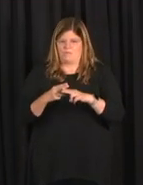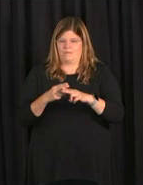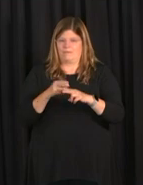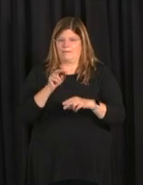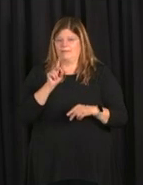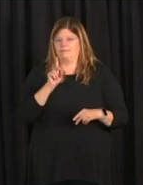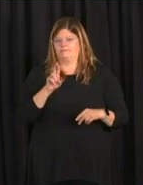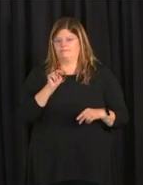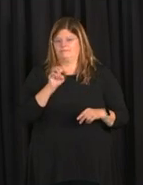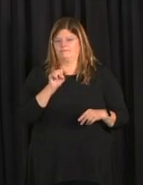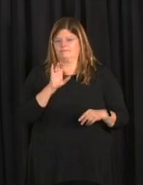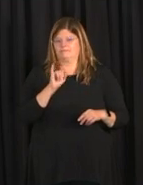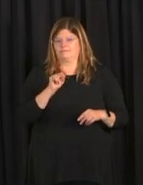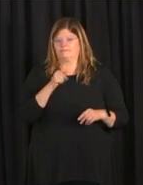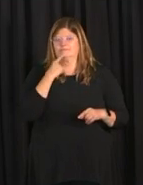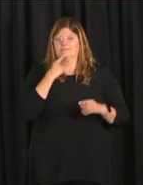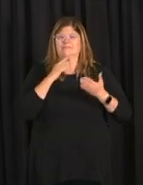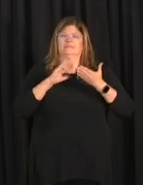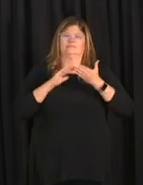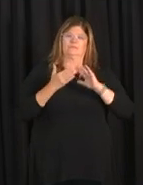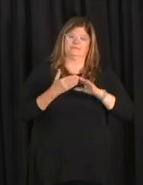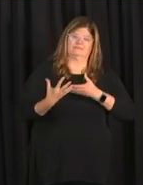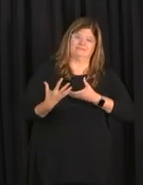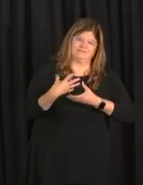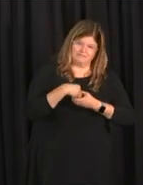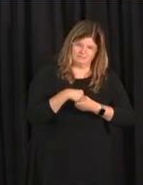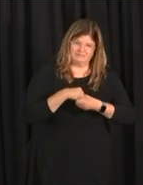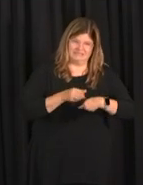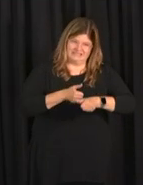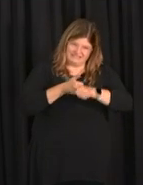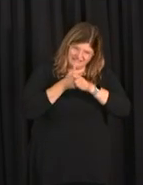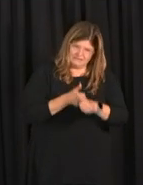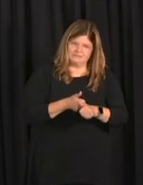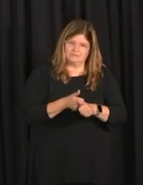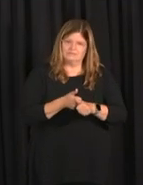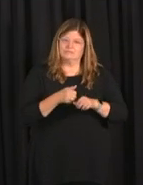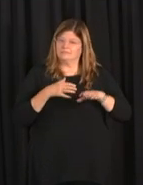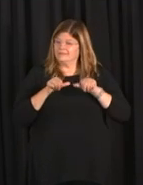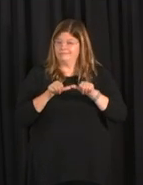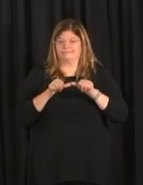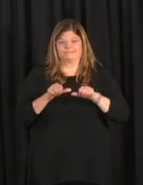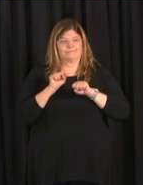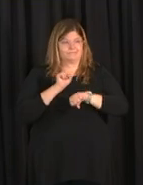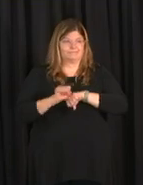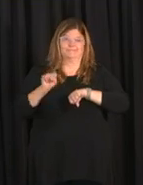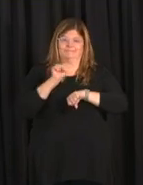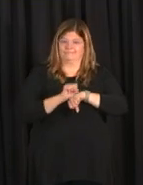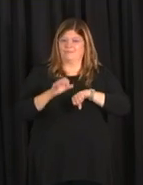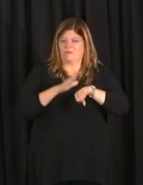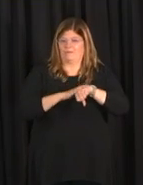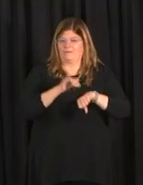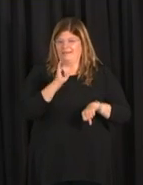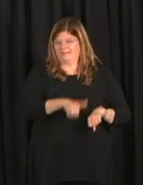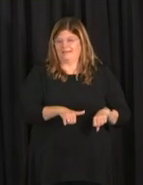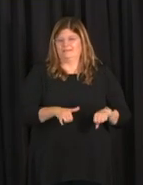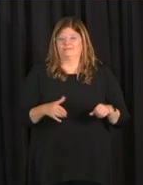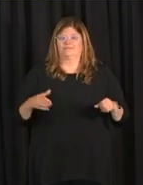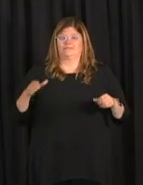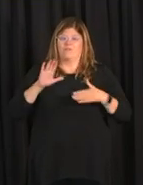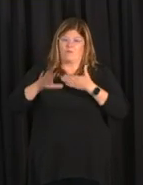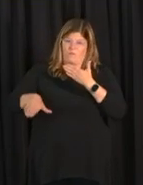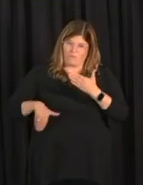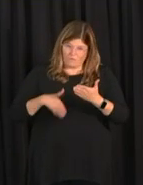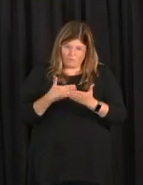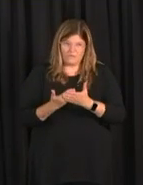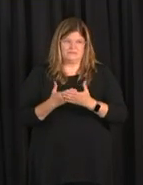it community engagement. But we will continue to work towards getting the compliance